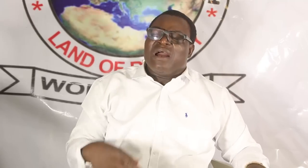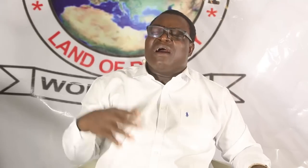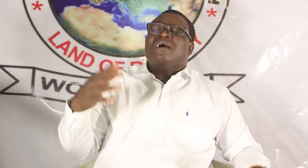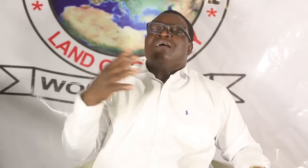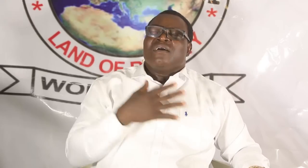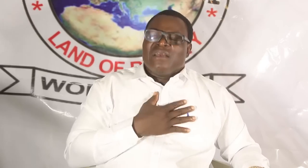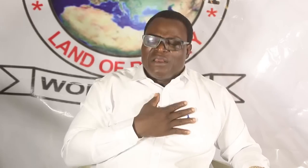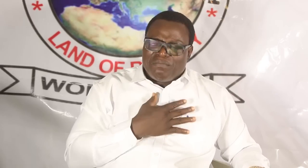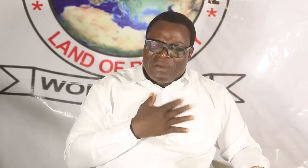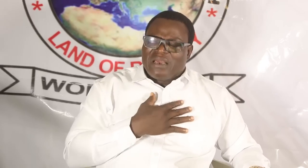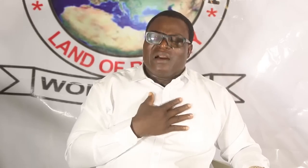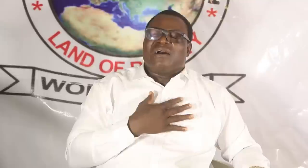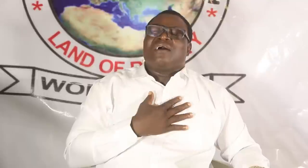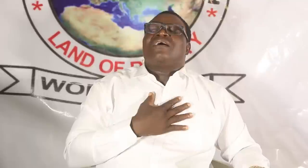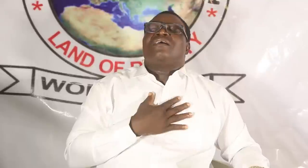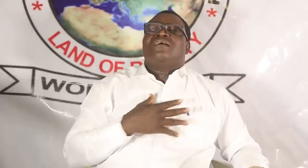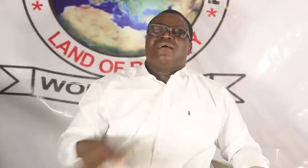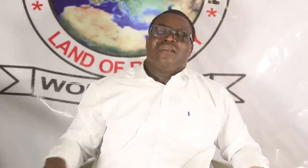pe